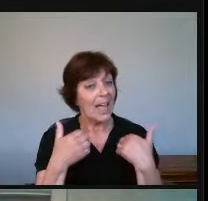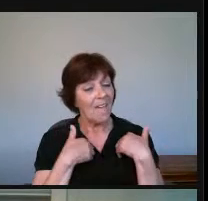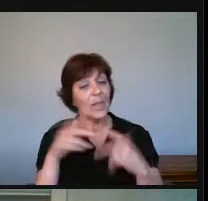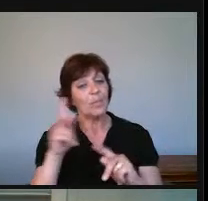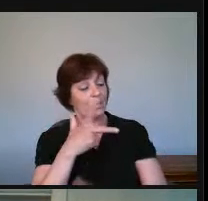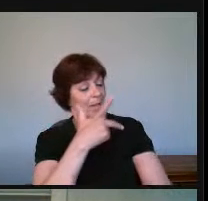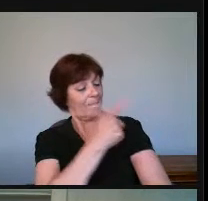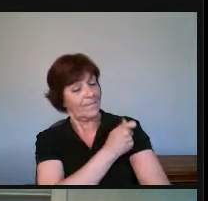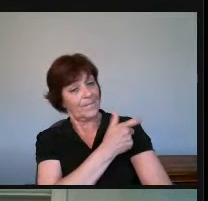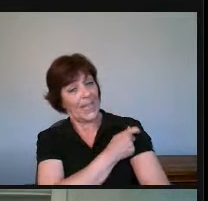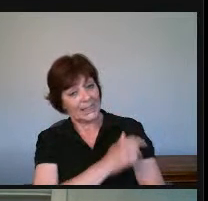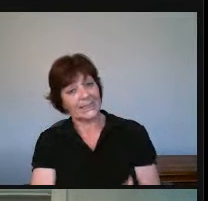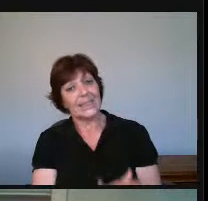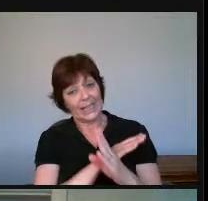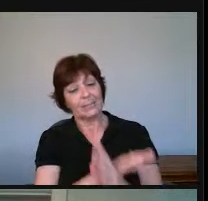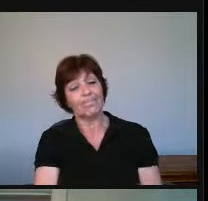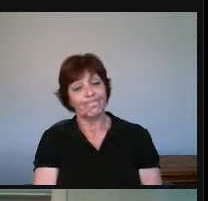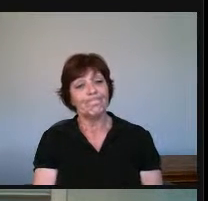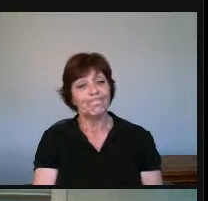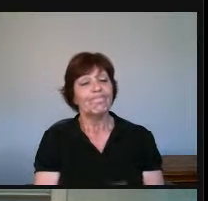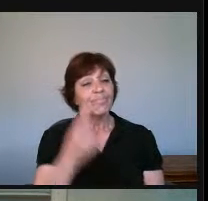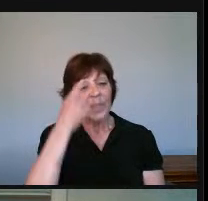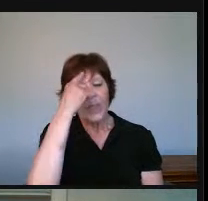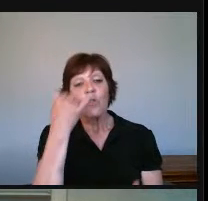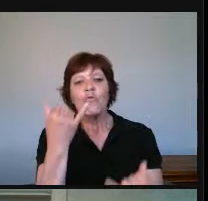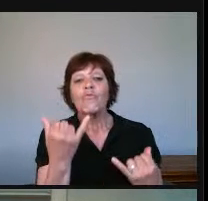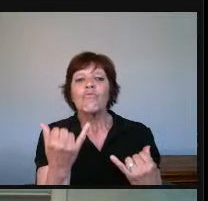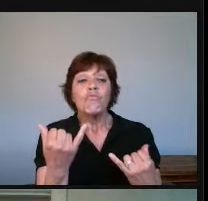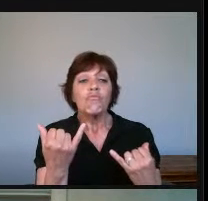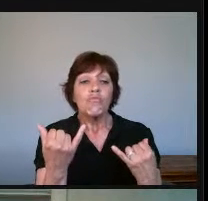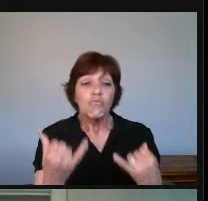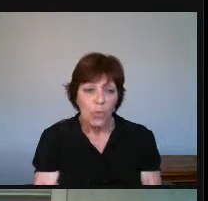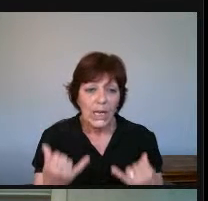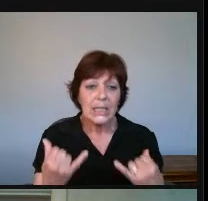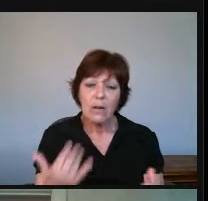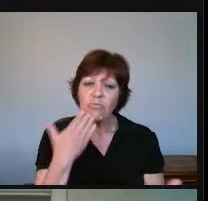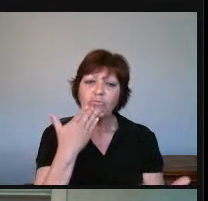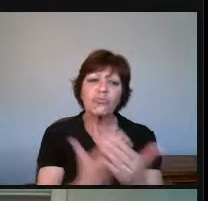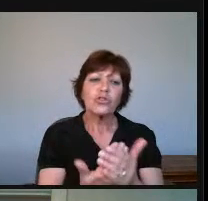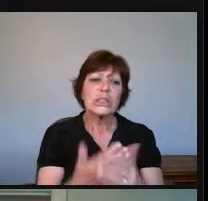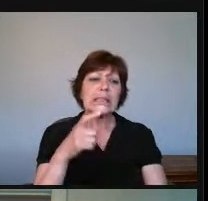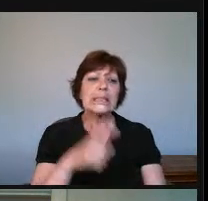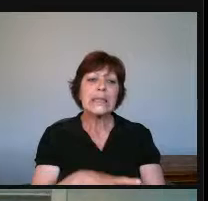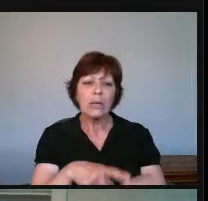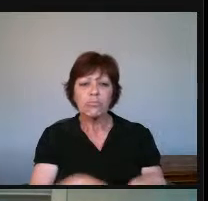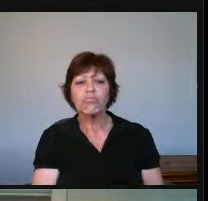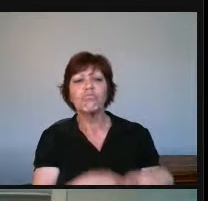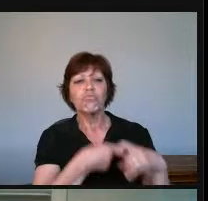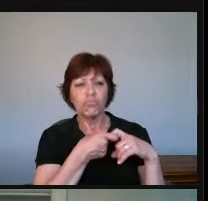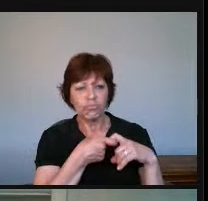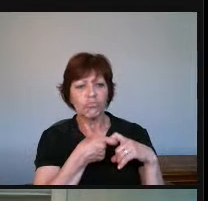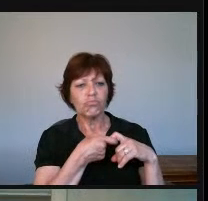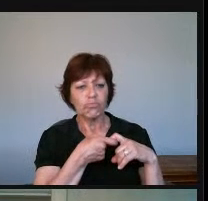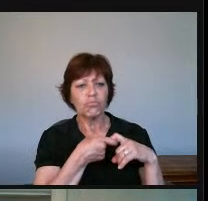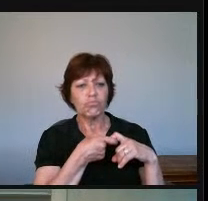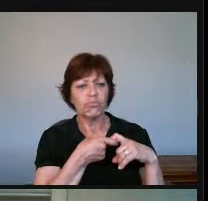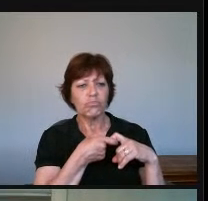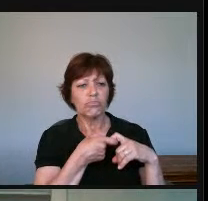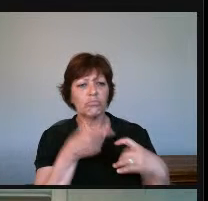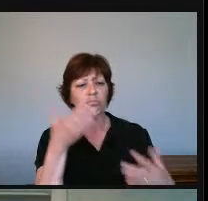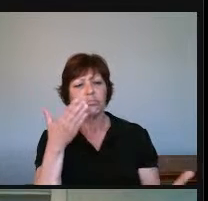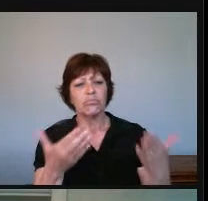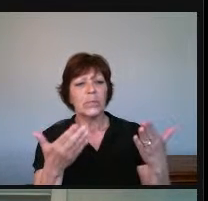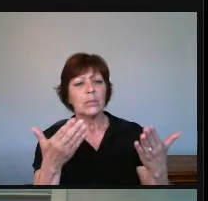vaccinated. I think right now would be a good time to stop, and maybe we